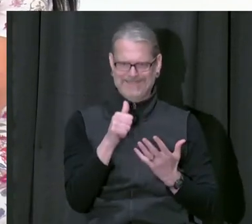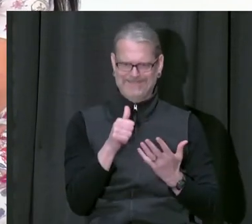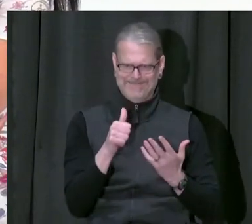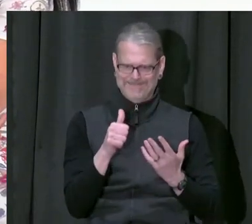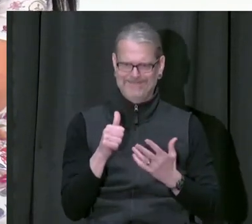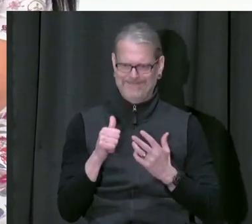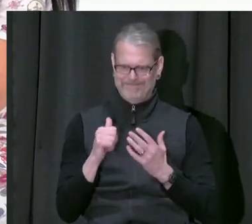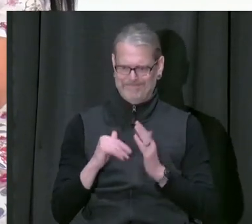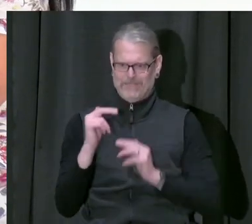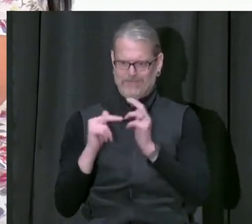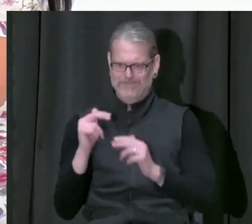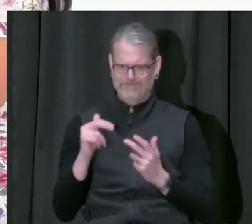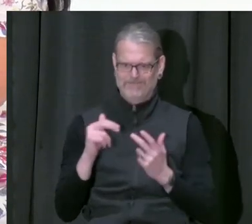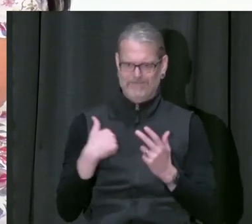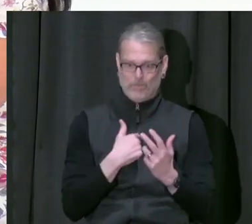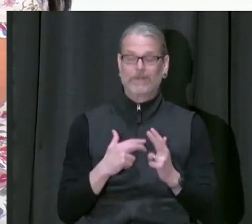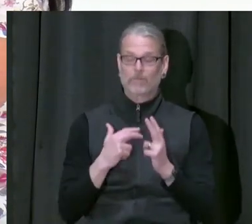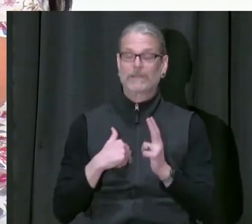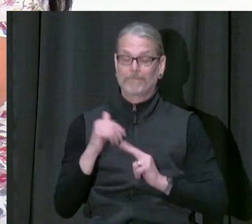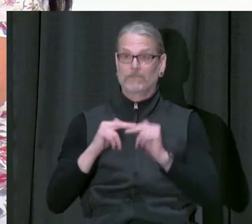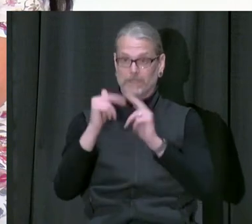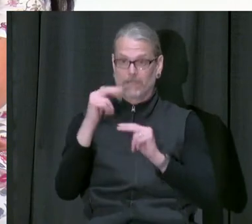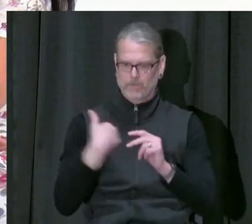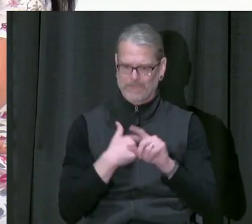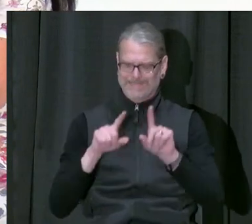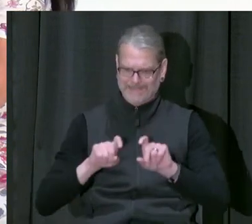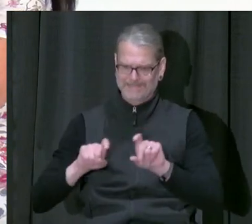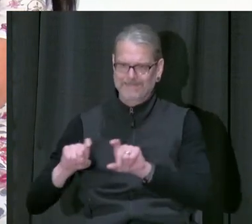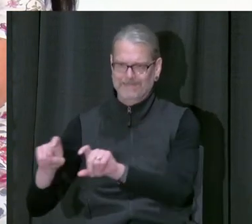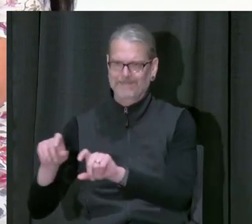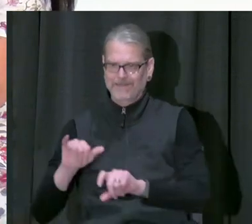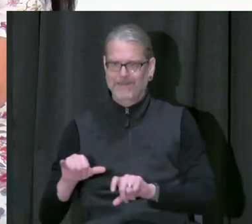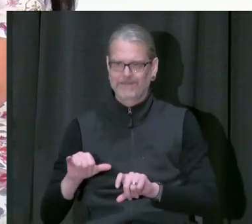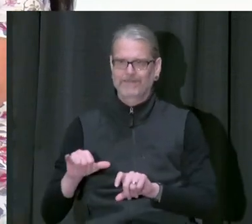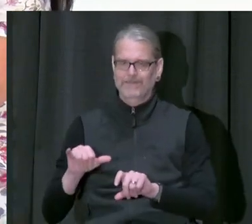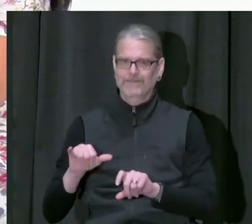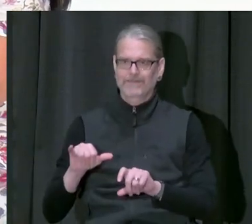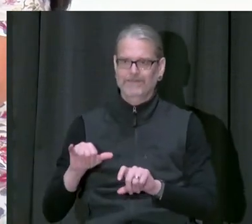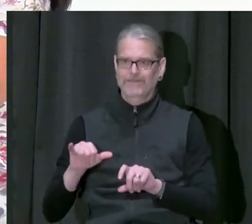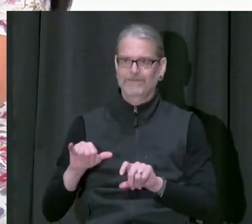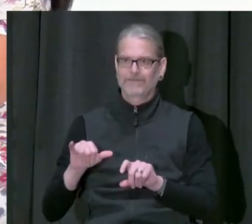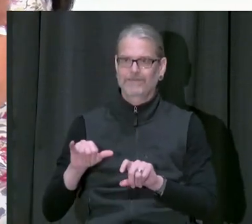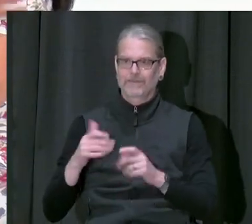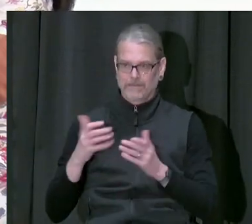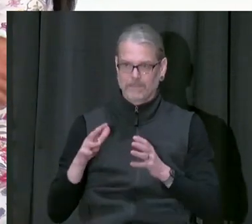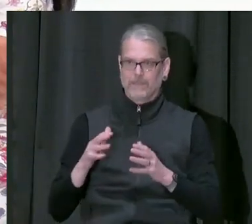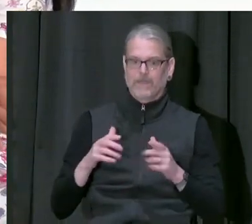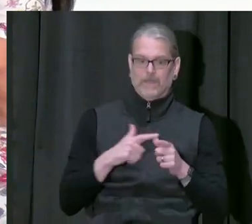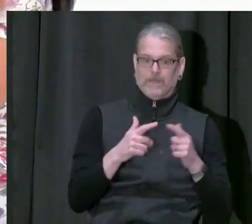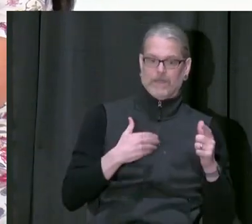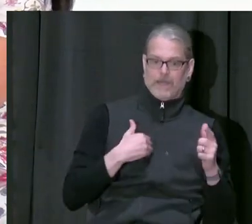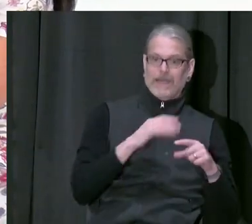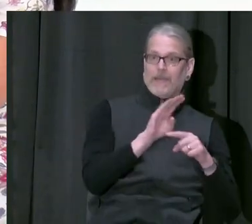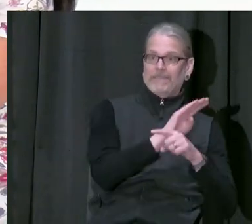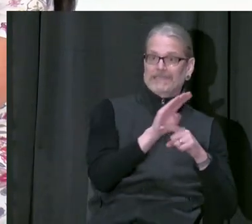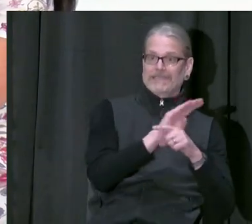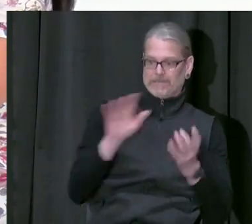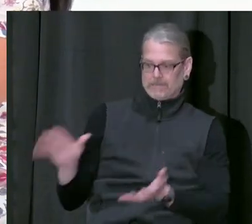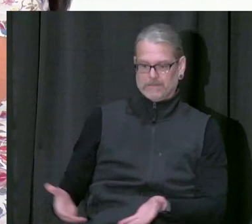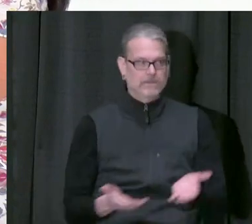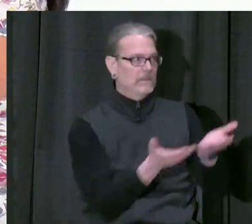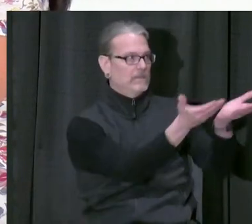We built it. We tested it. And then we had business that did the UAT. We've taken that role and we've split